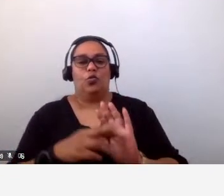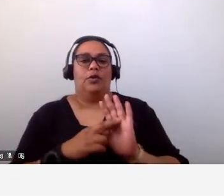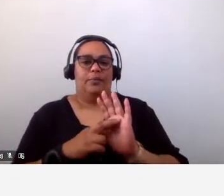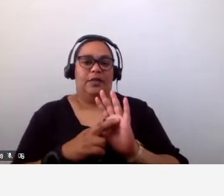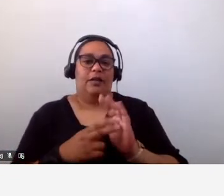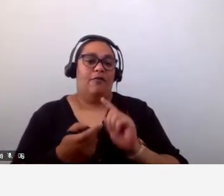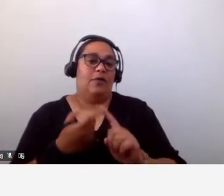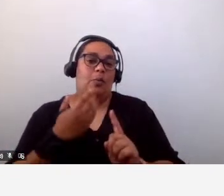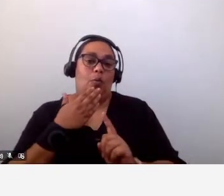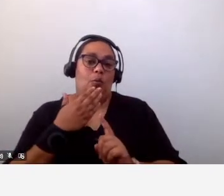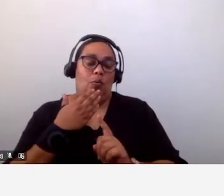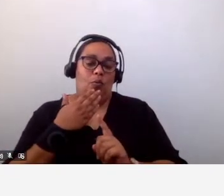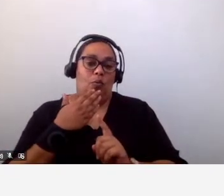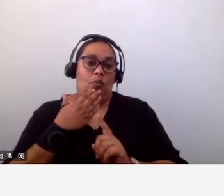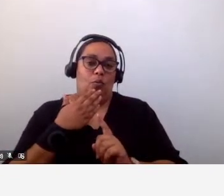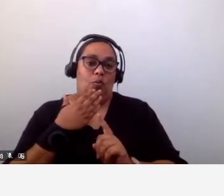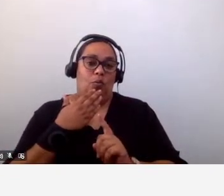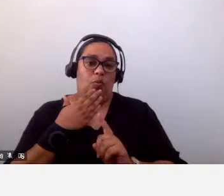represented by